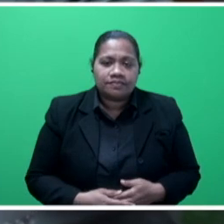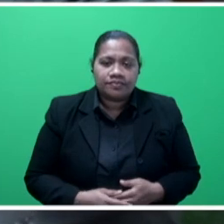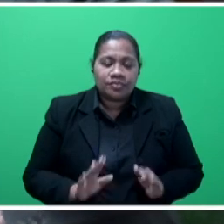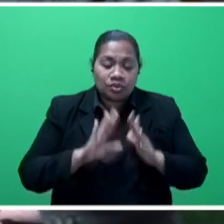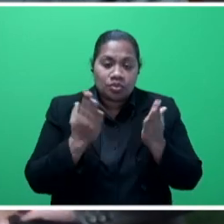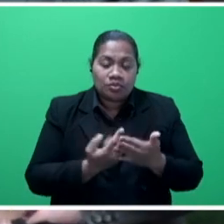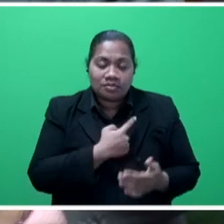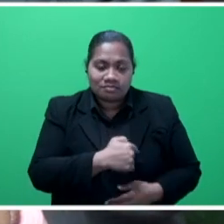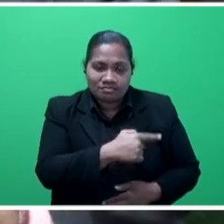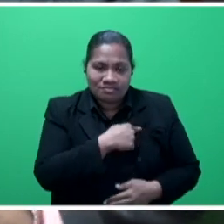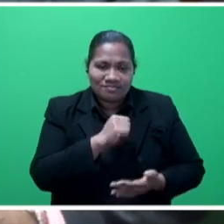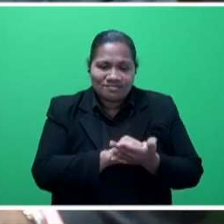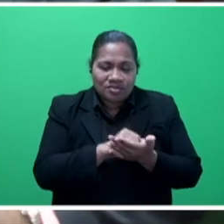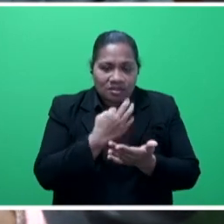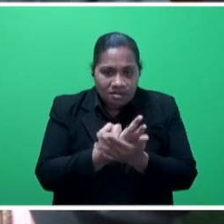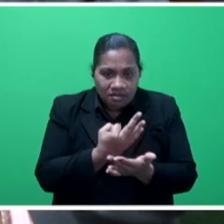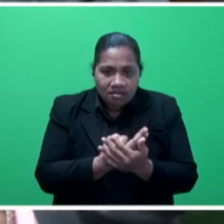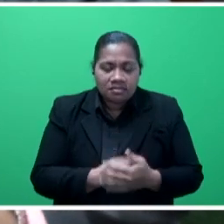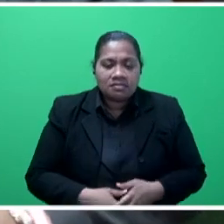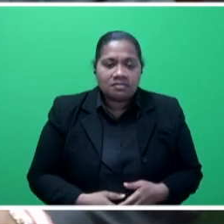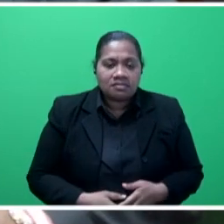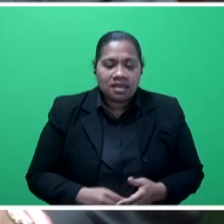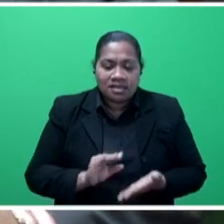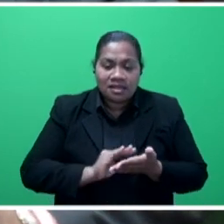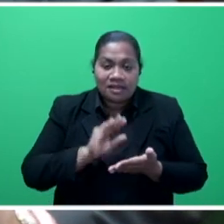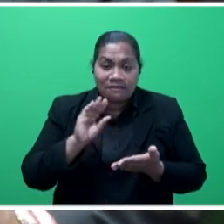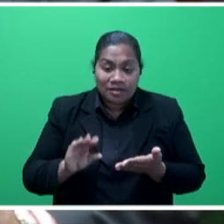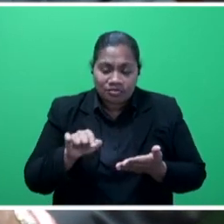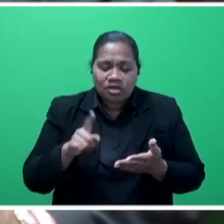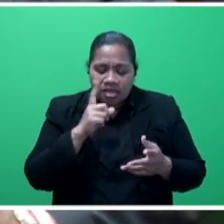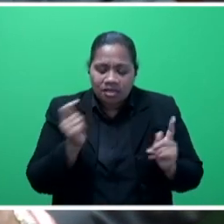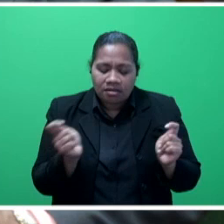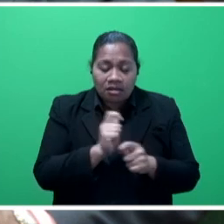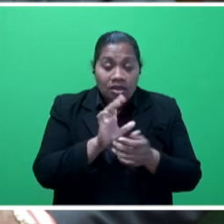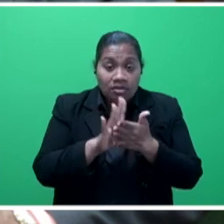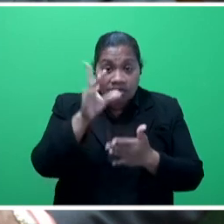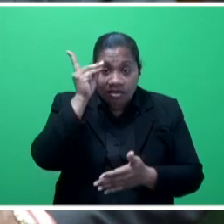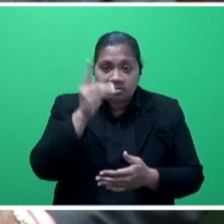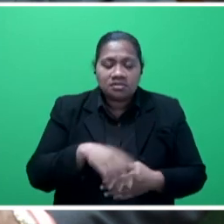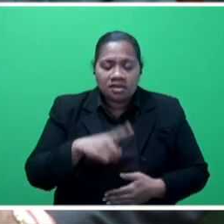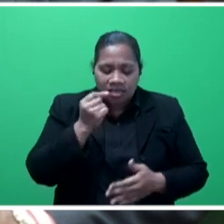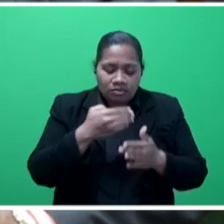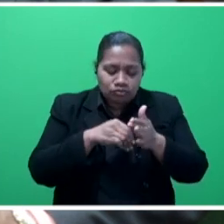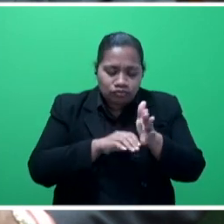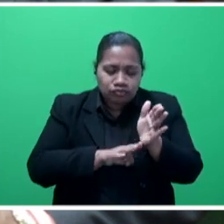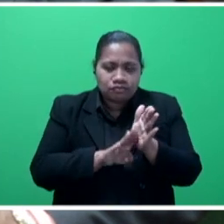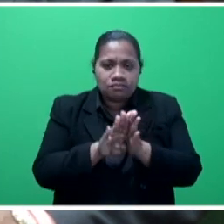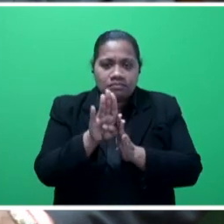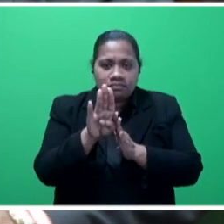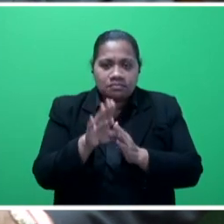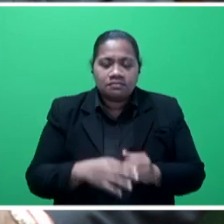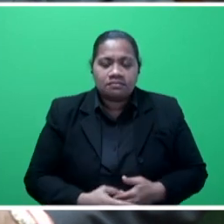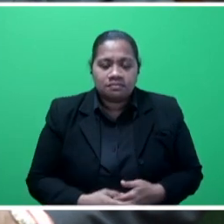financing, and long-term investment to transform education so that it is resilient and fit for